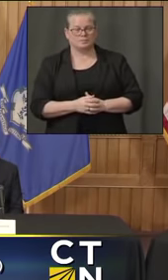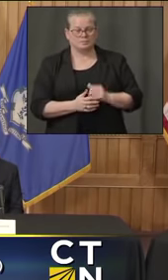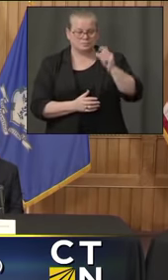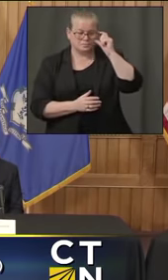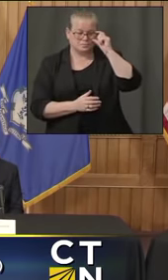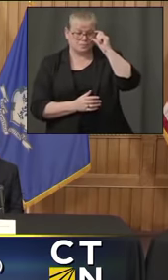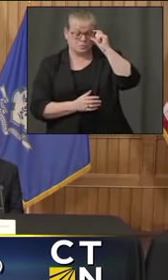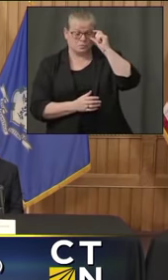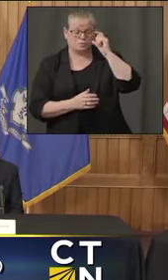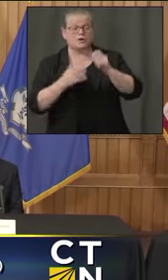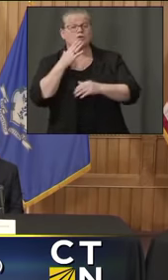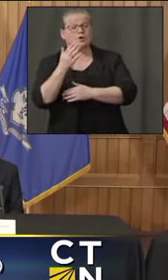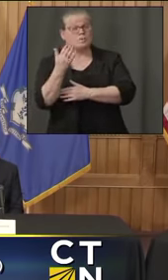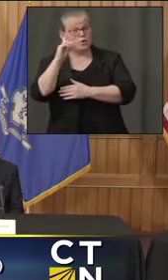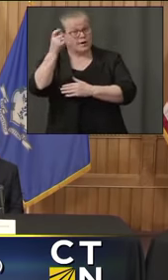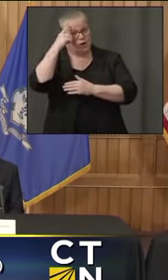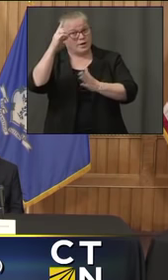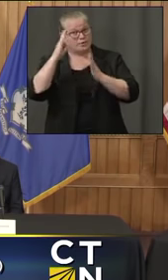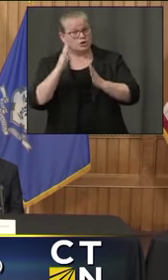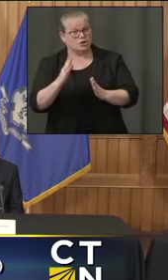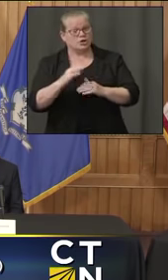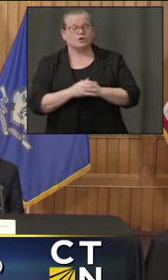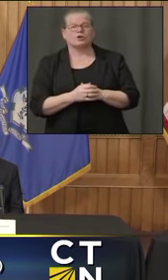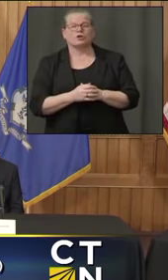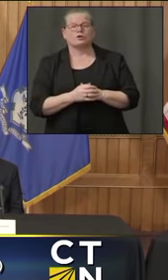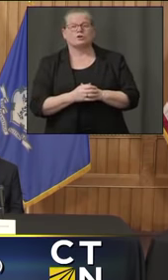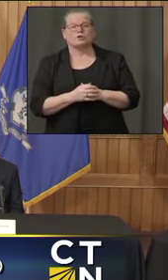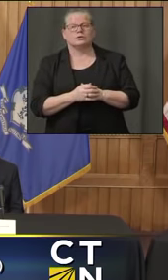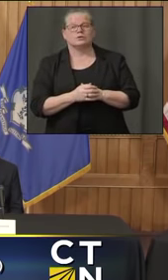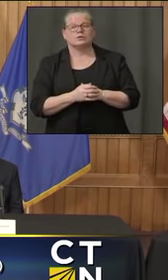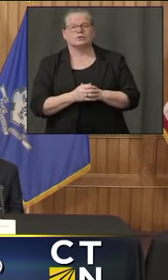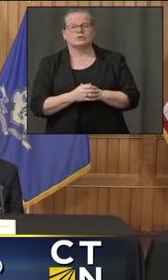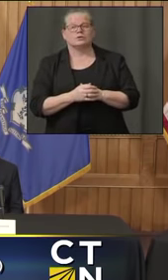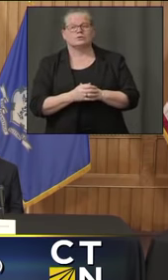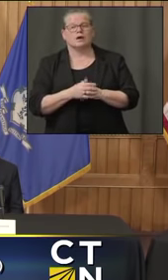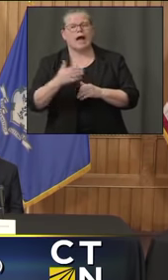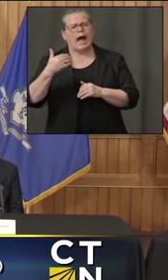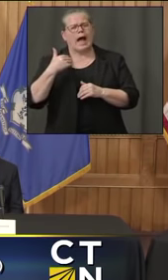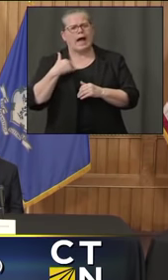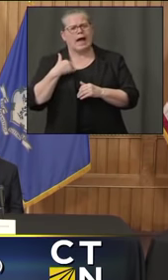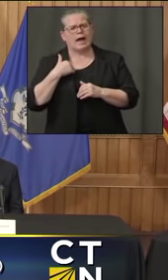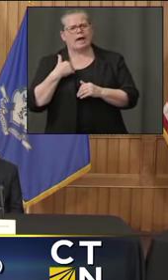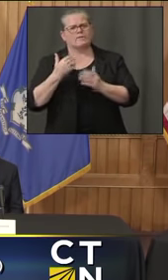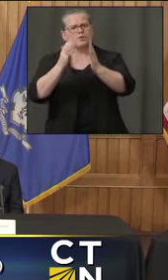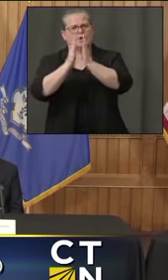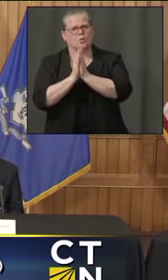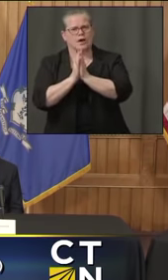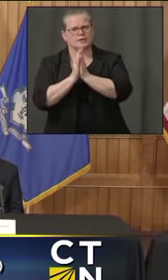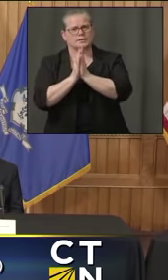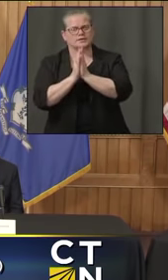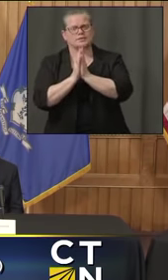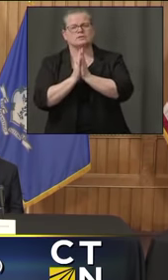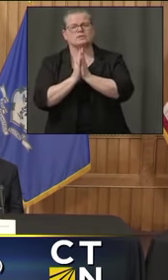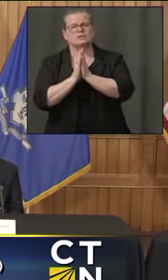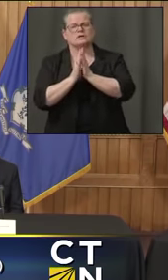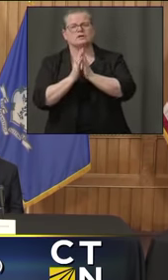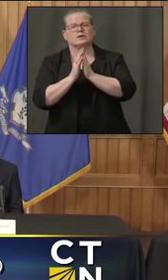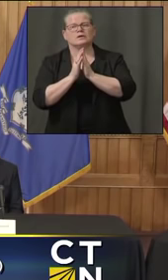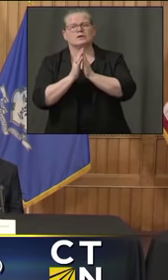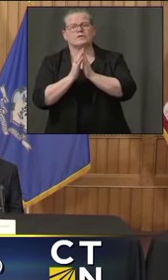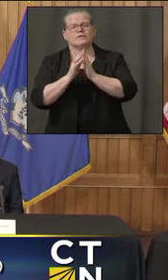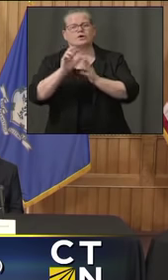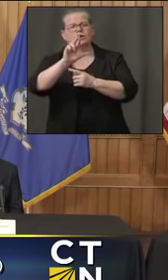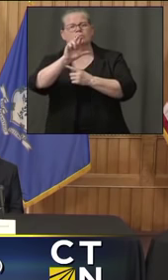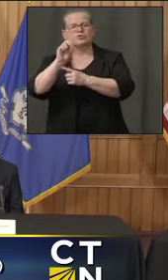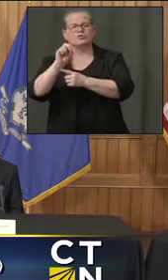Hi, good morning, Governor. I have a motion in front of me here for a restraining order that's been filed against the director of Orange's health